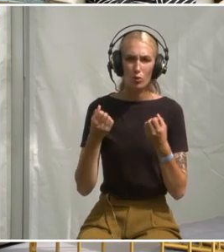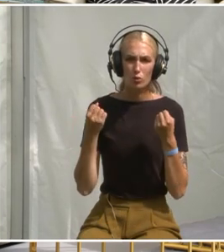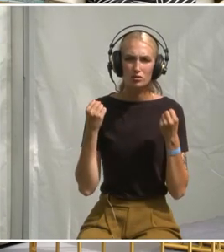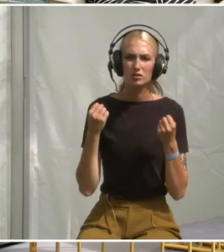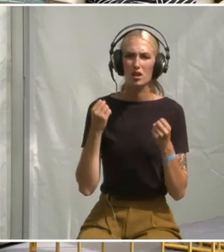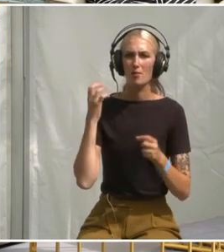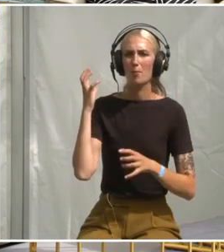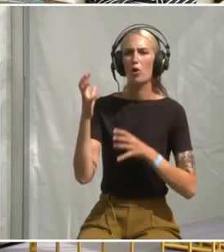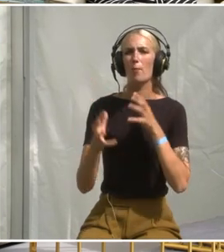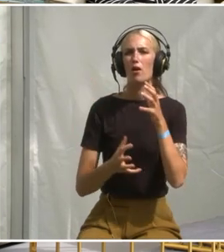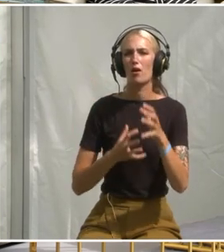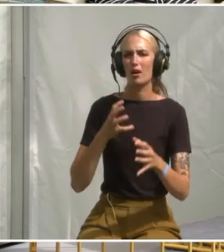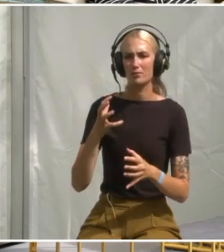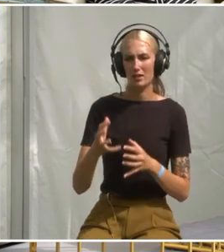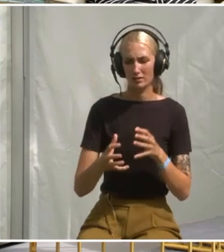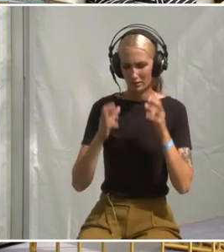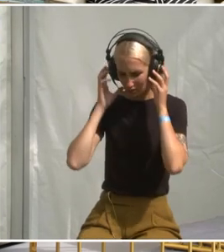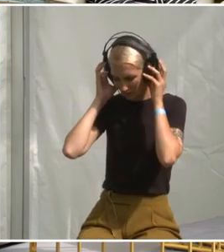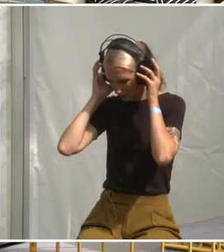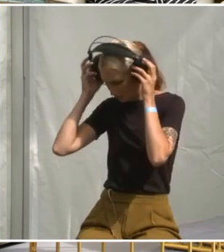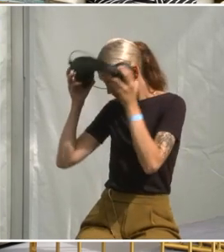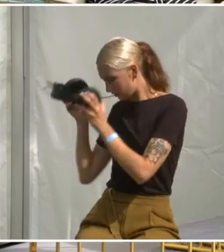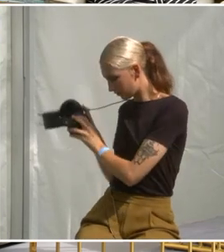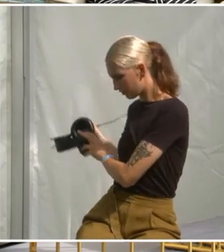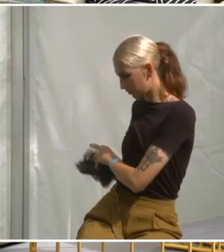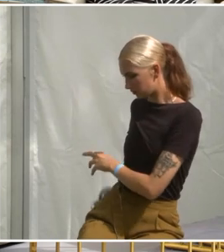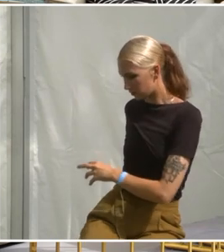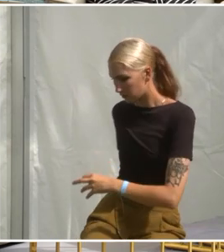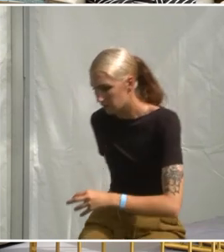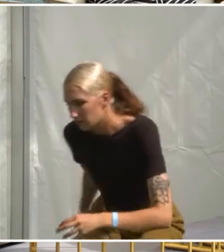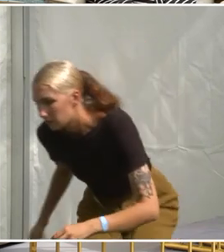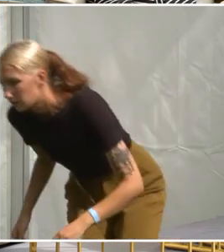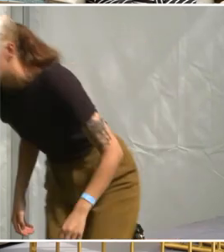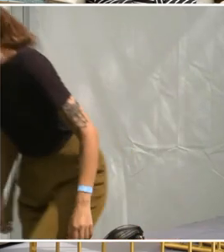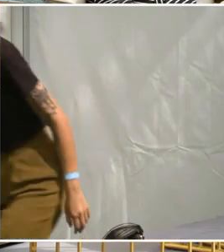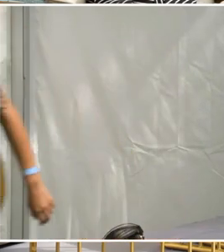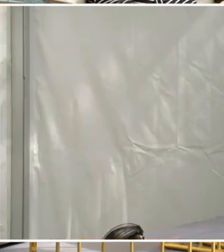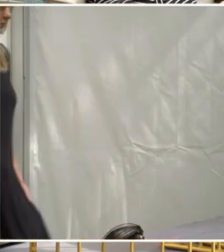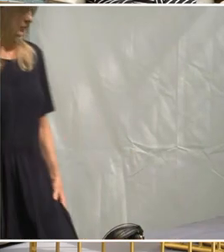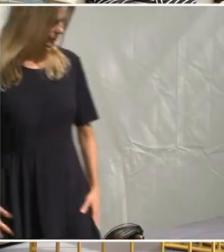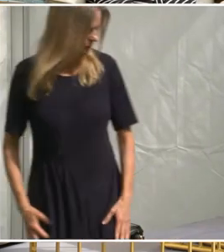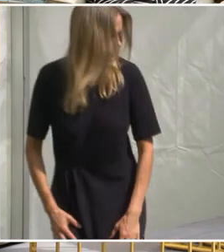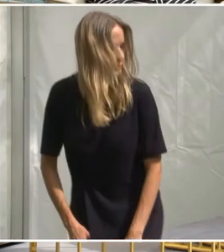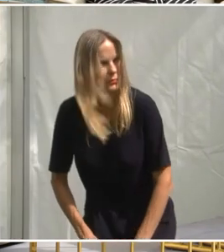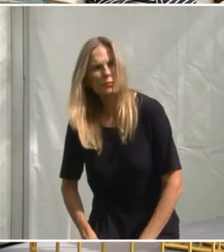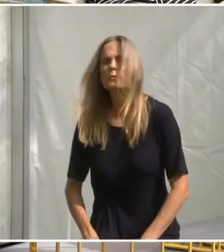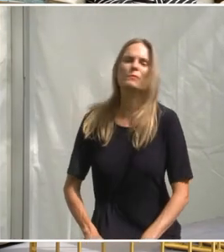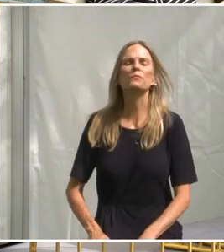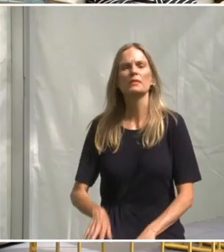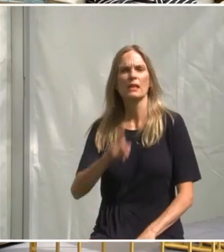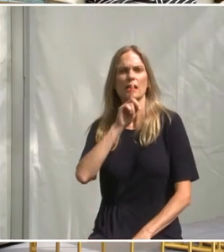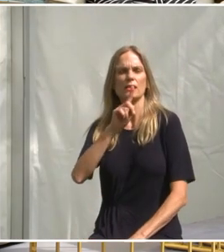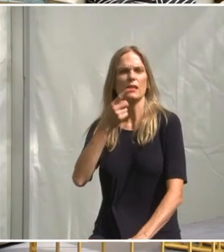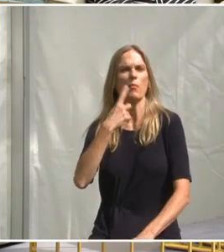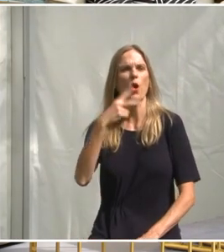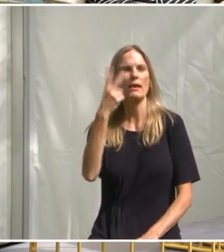global sense, because it is like old times, 20 years ago, not all people had mobile phones and not